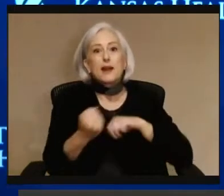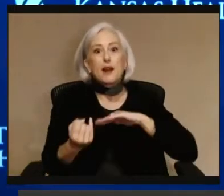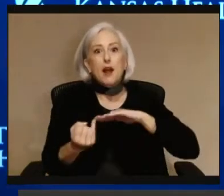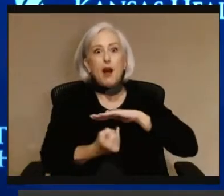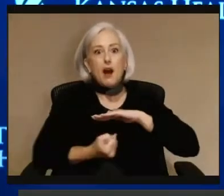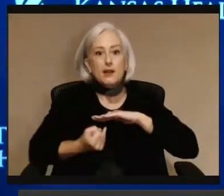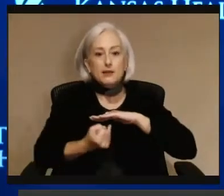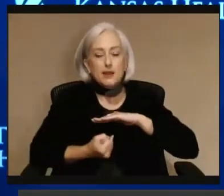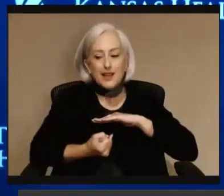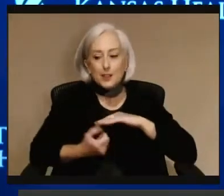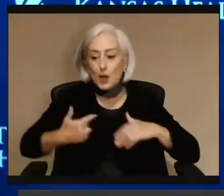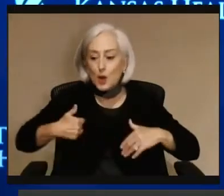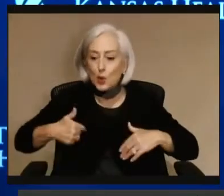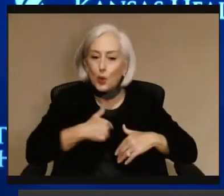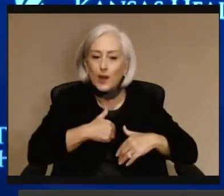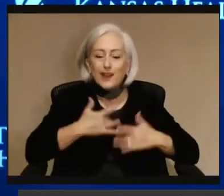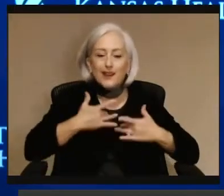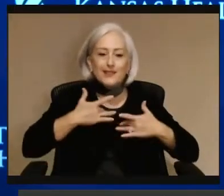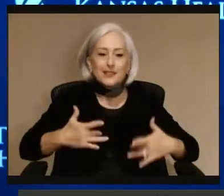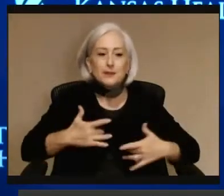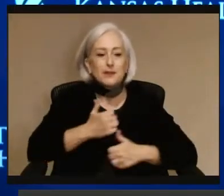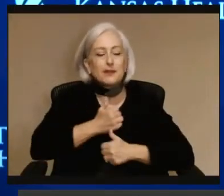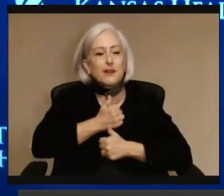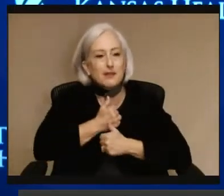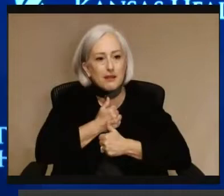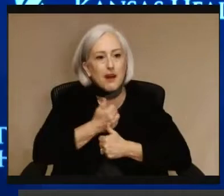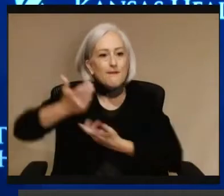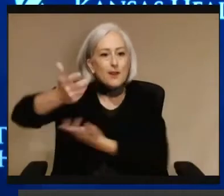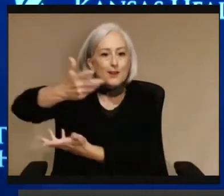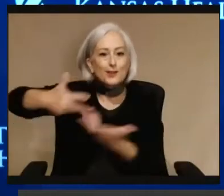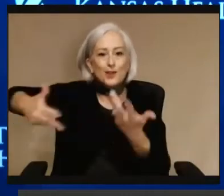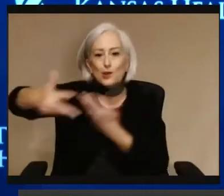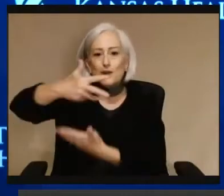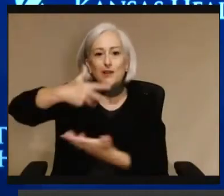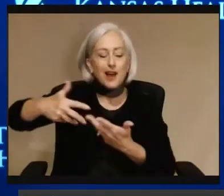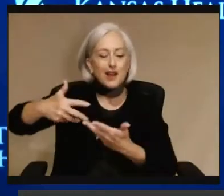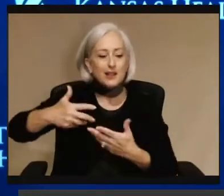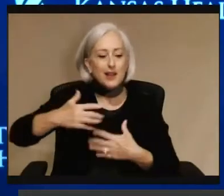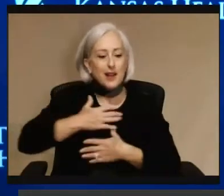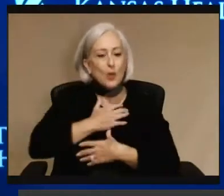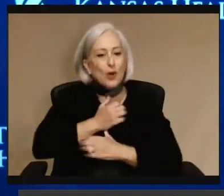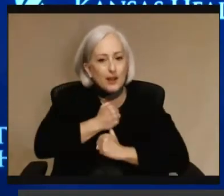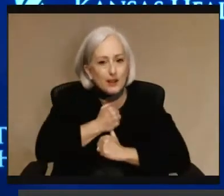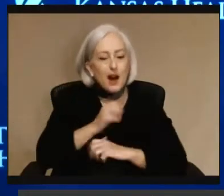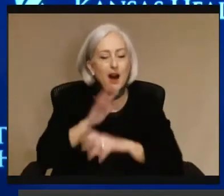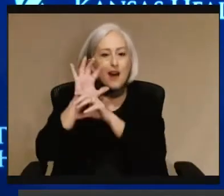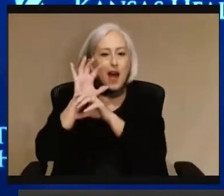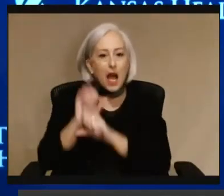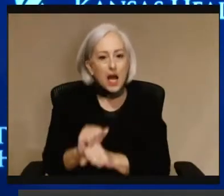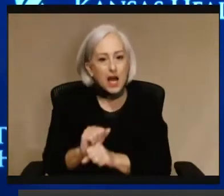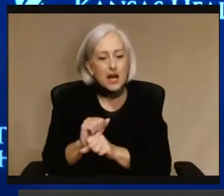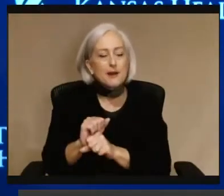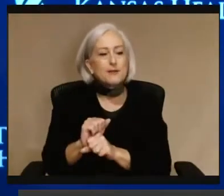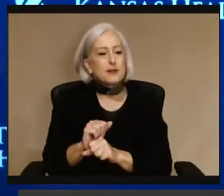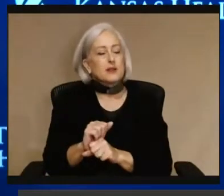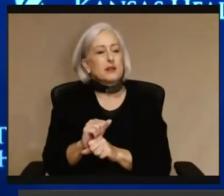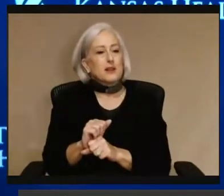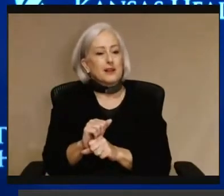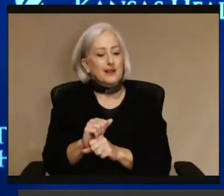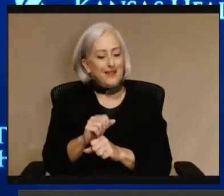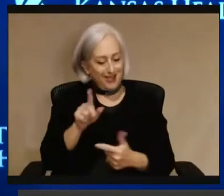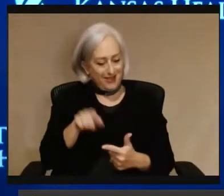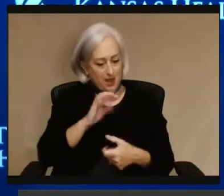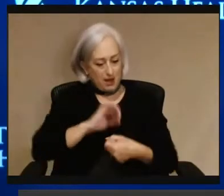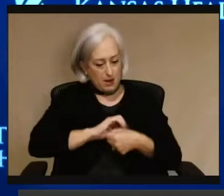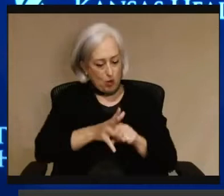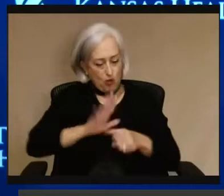animals and creatures of habit. And so when you completely disrupt someone's habit, and then also, kind